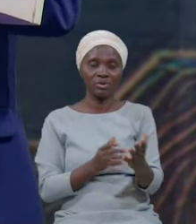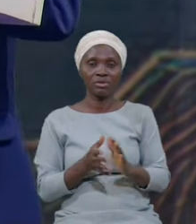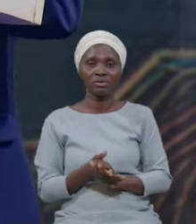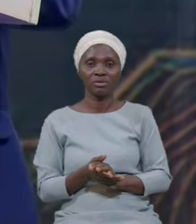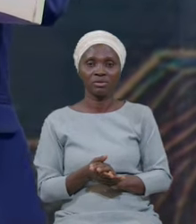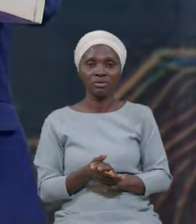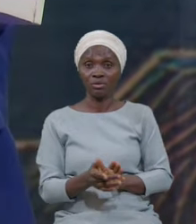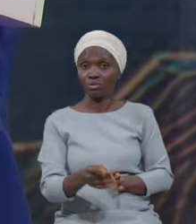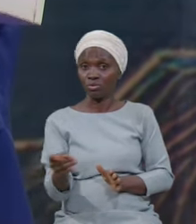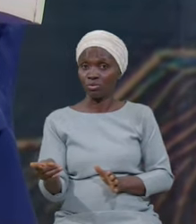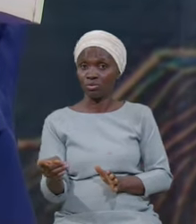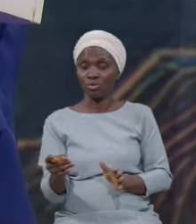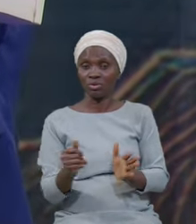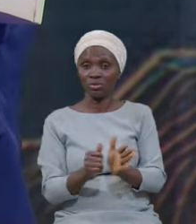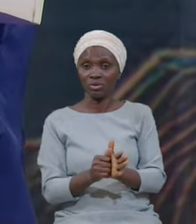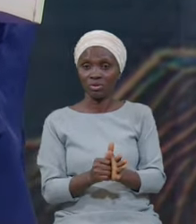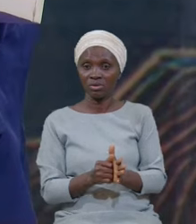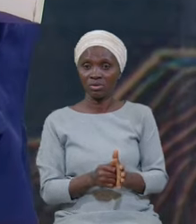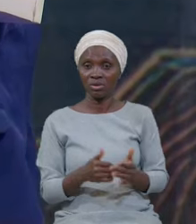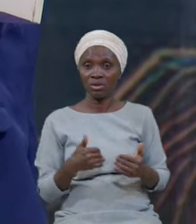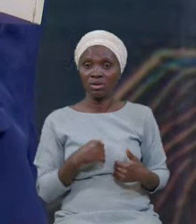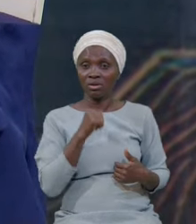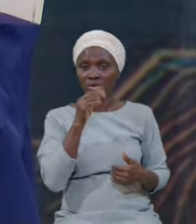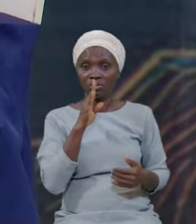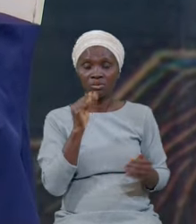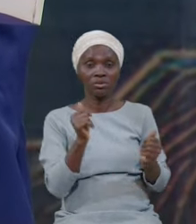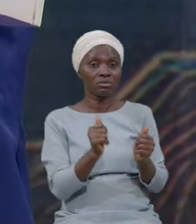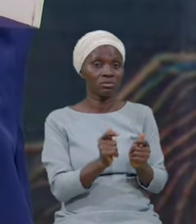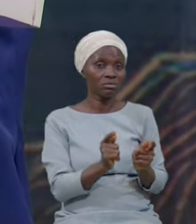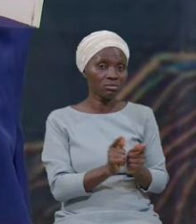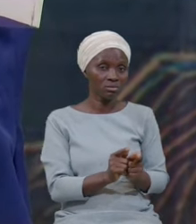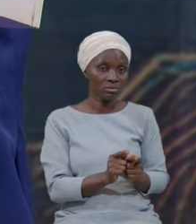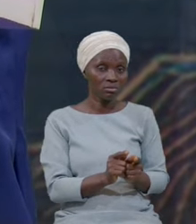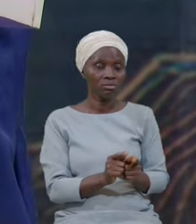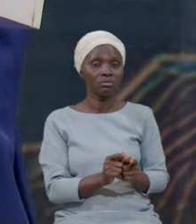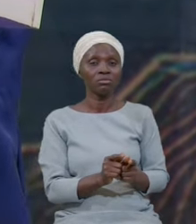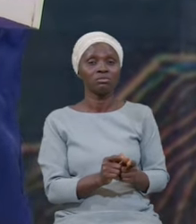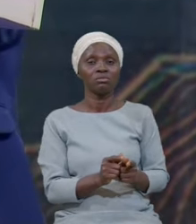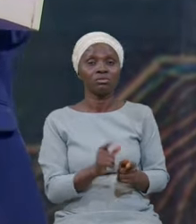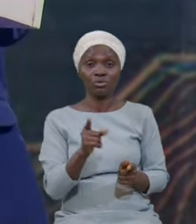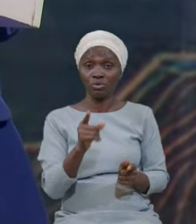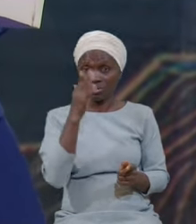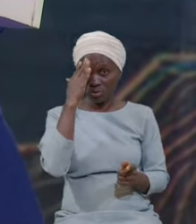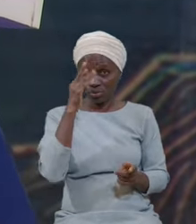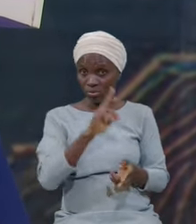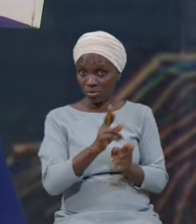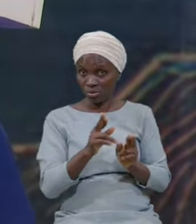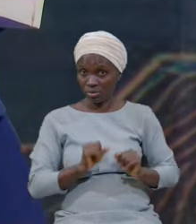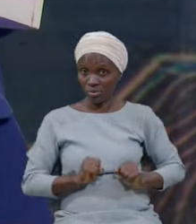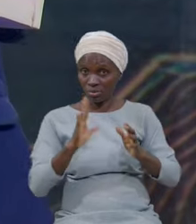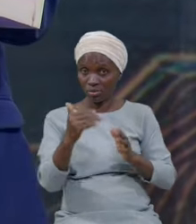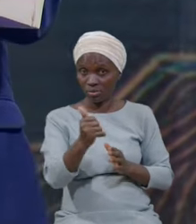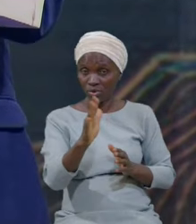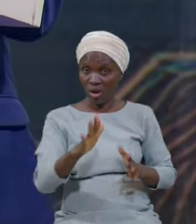reached, you gave your life to Christ and counselors have not come to you,